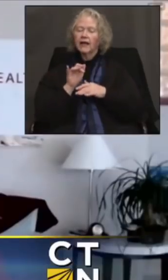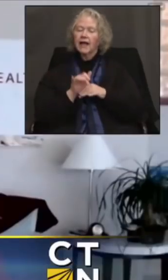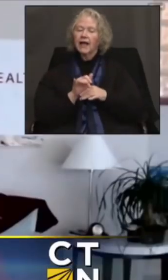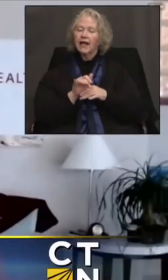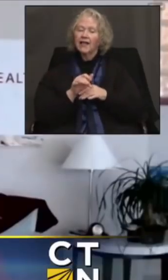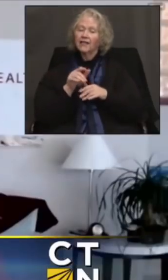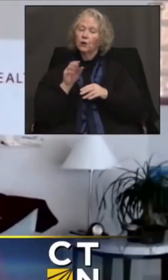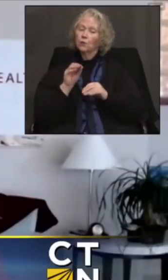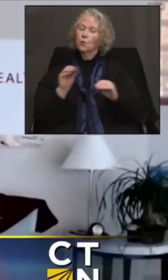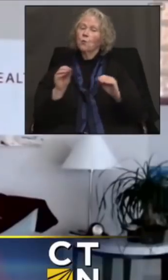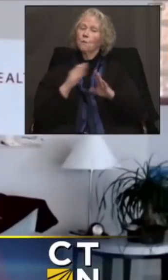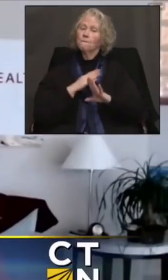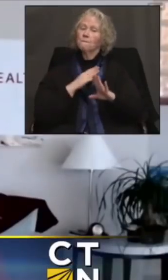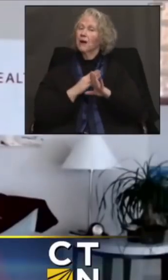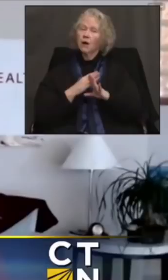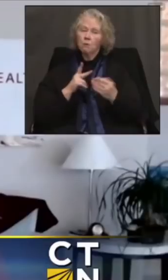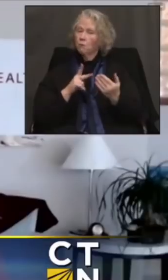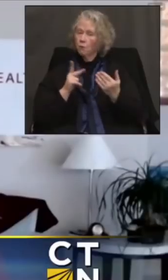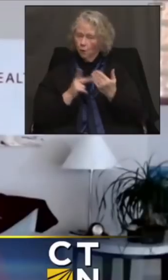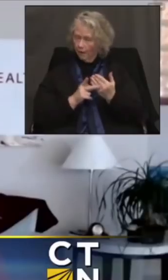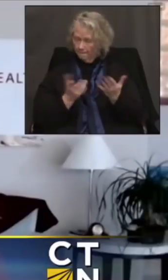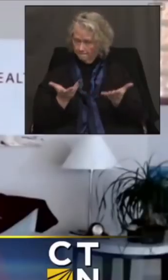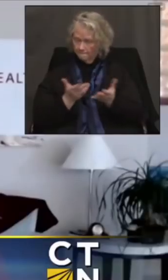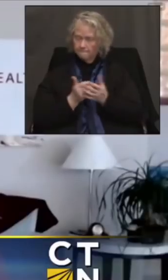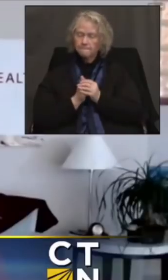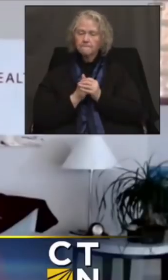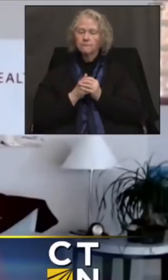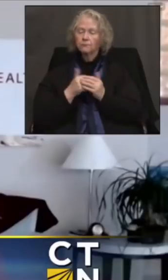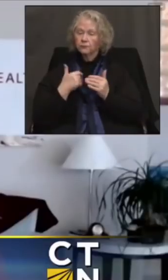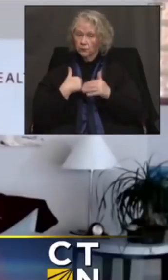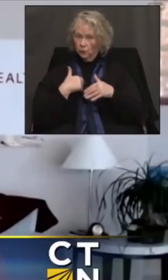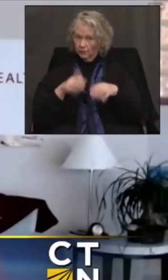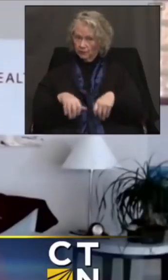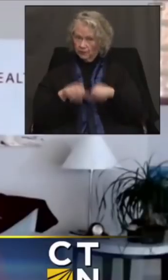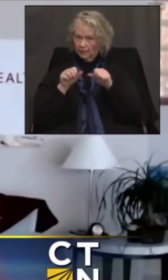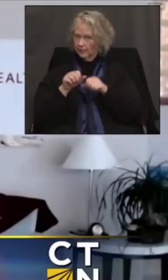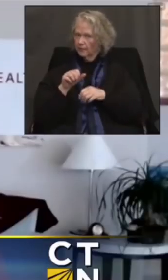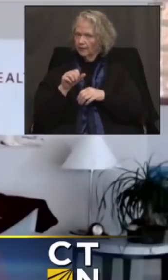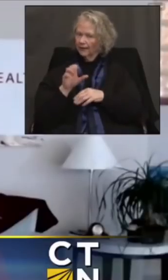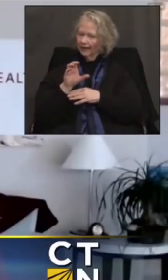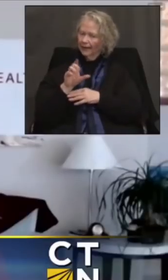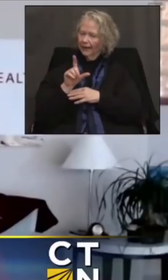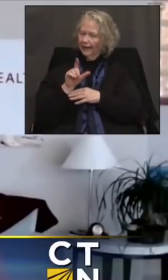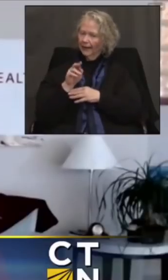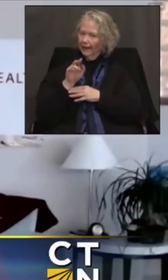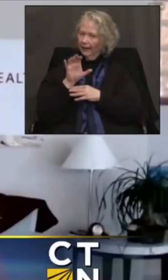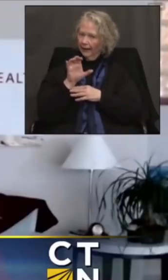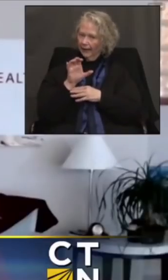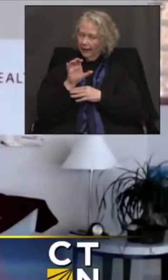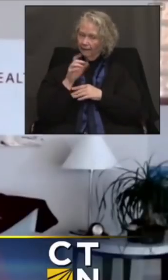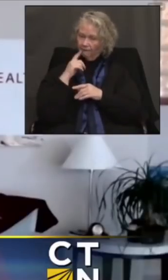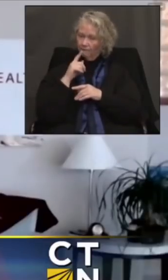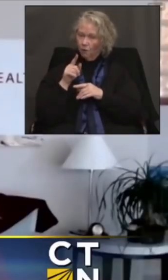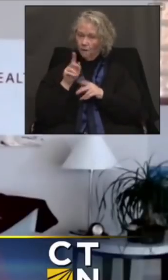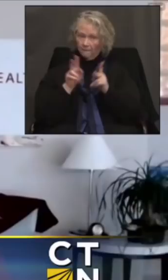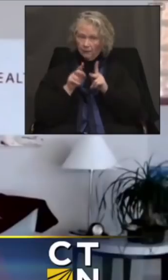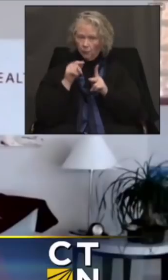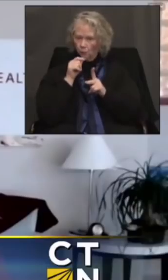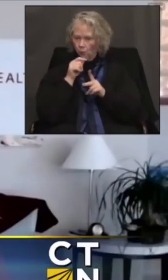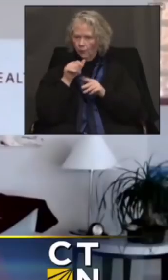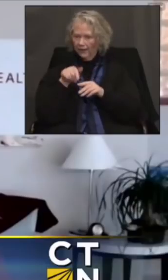the No Barriers program is that we hold special clinics for the individuals in